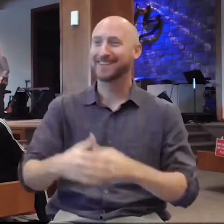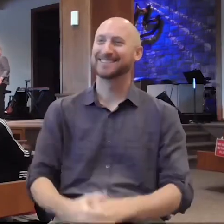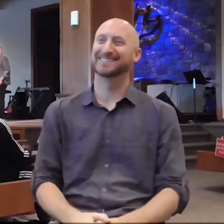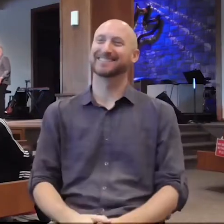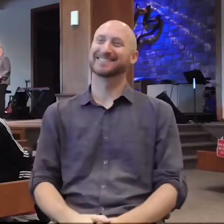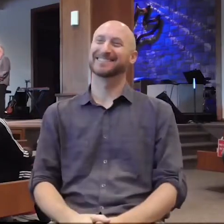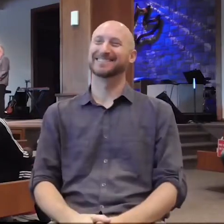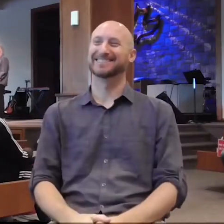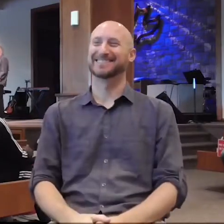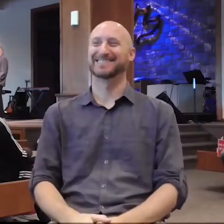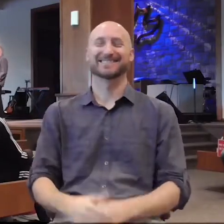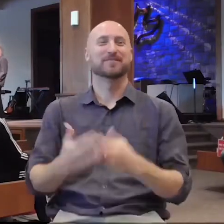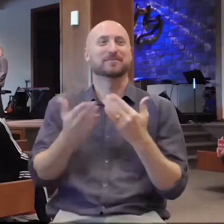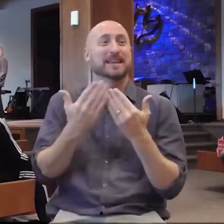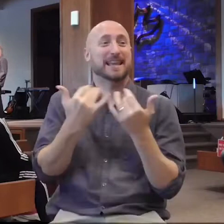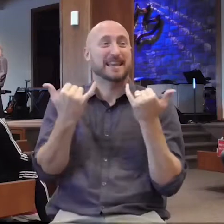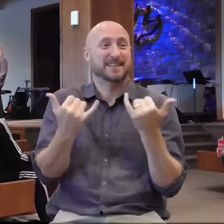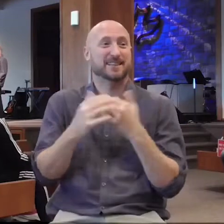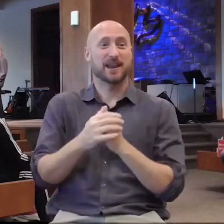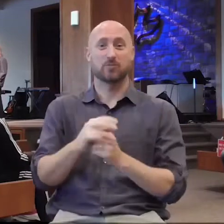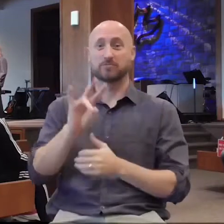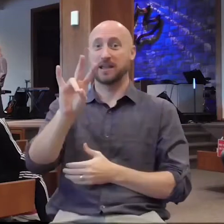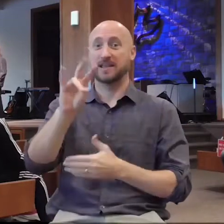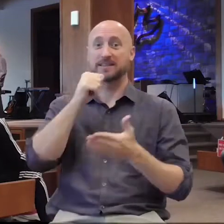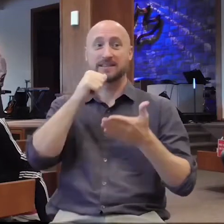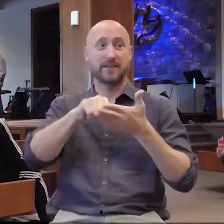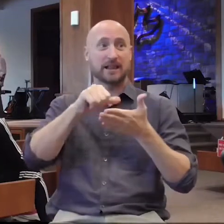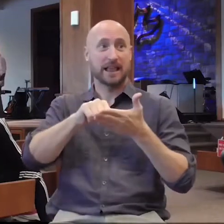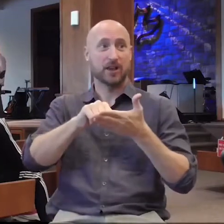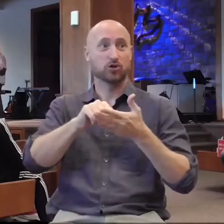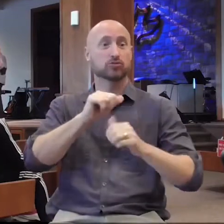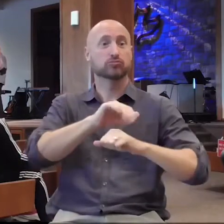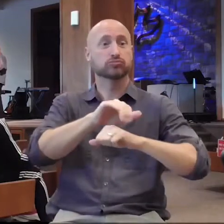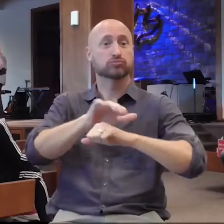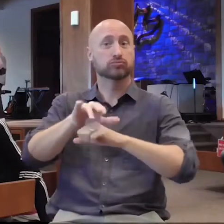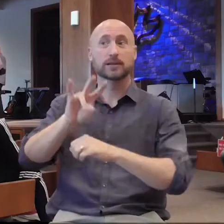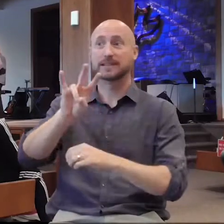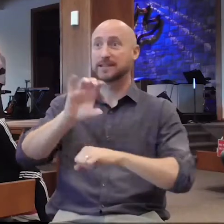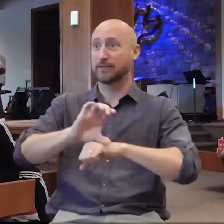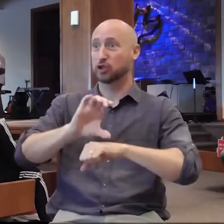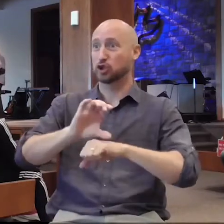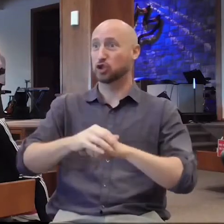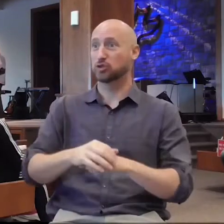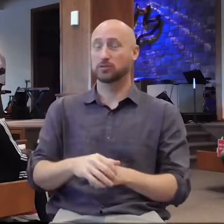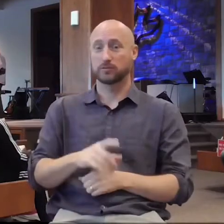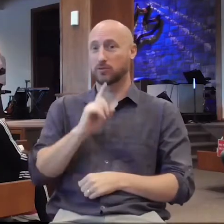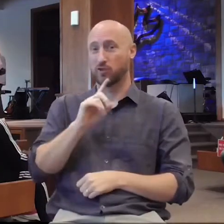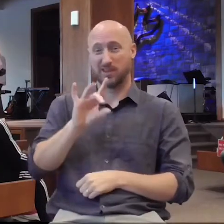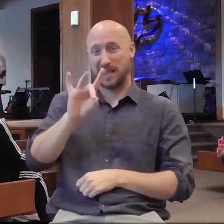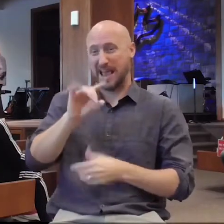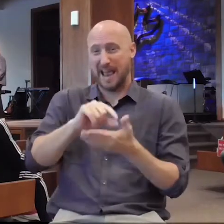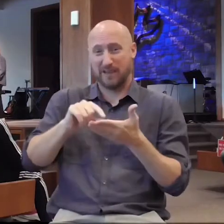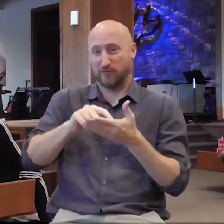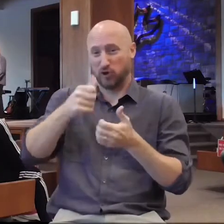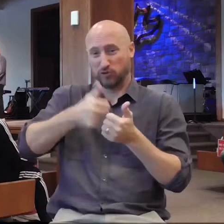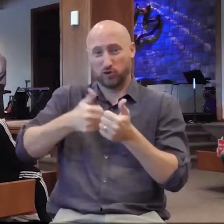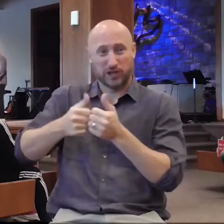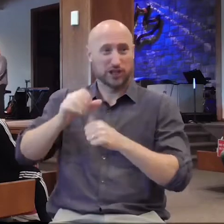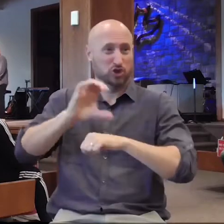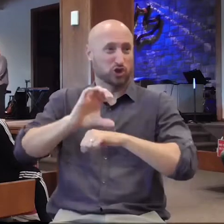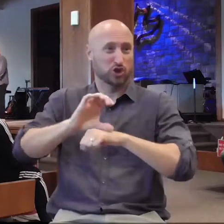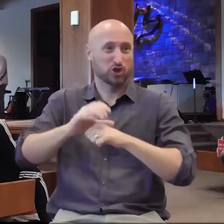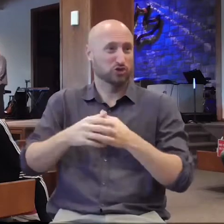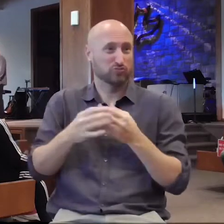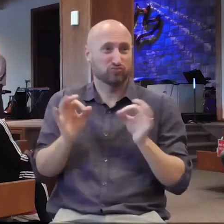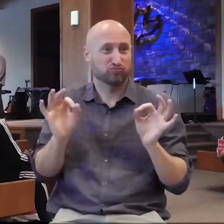Look, it's easy now. We'll be going through these seven letters to the seven churches. And it's like eight verses a church. If you have